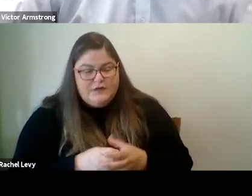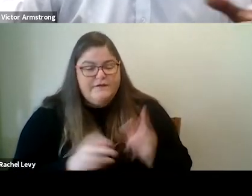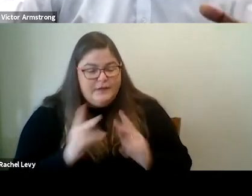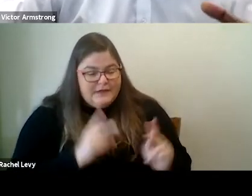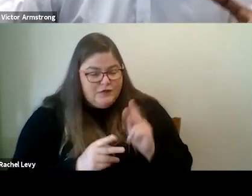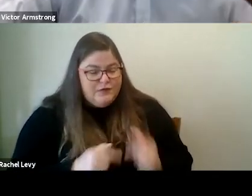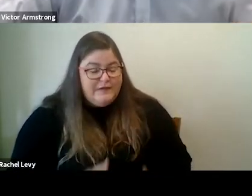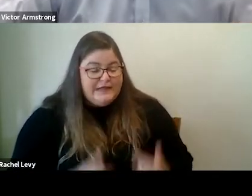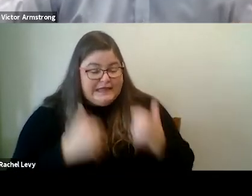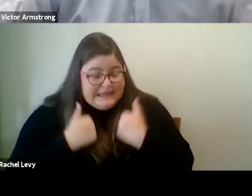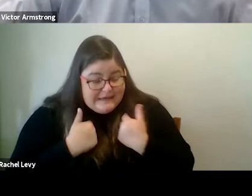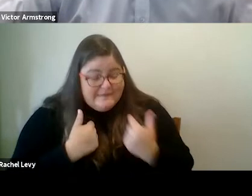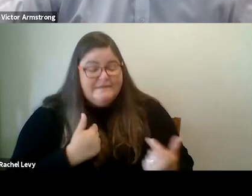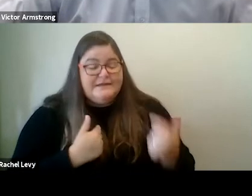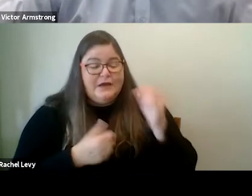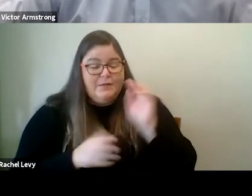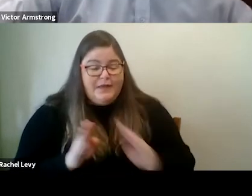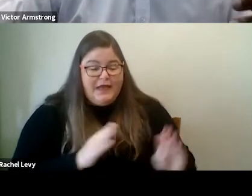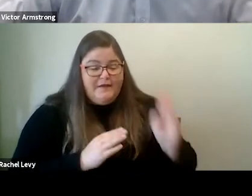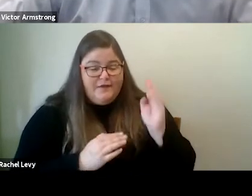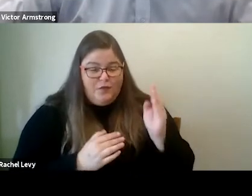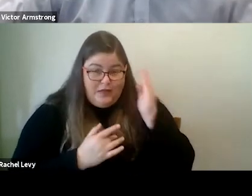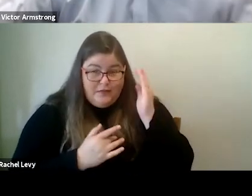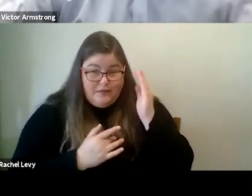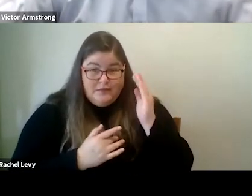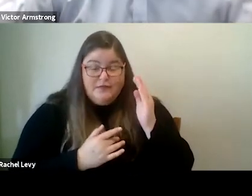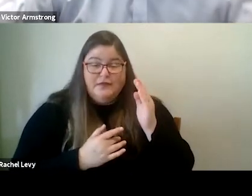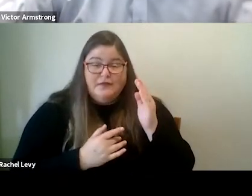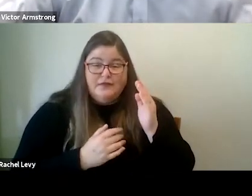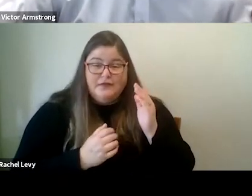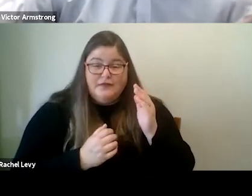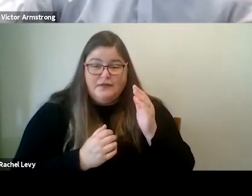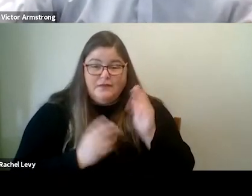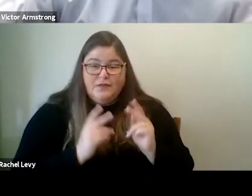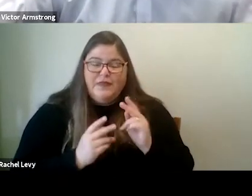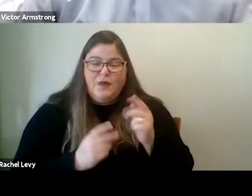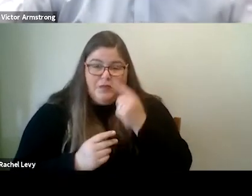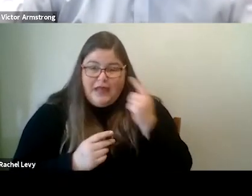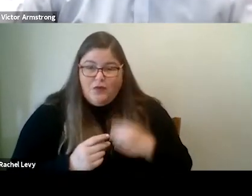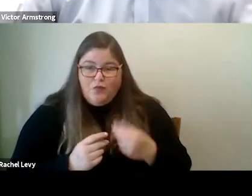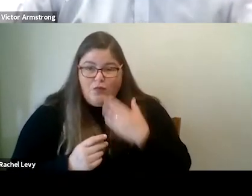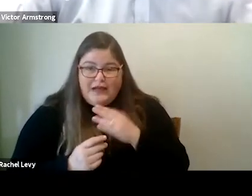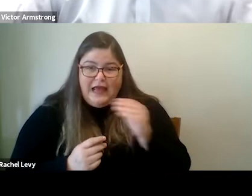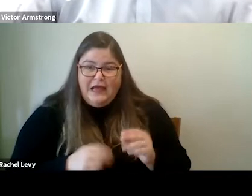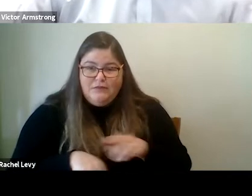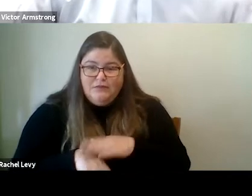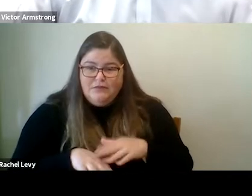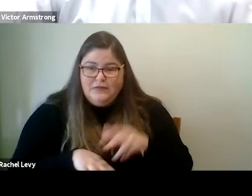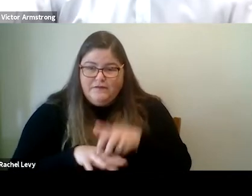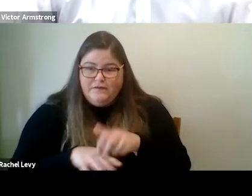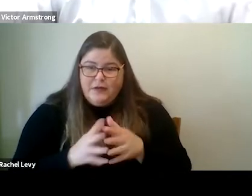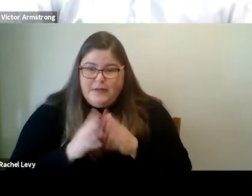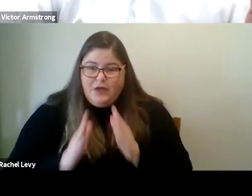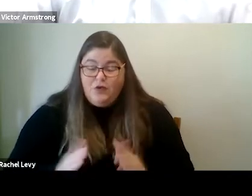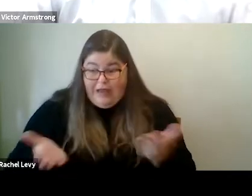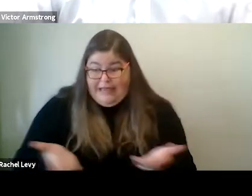health experience, Black, white, Latino, Asian, and Native American. Right here in North Carolina, we have roughly